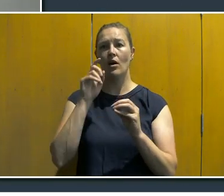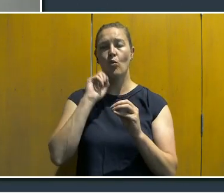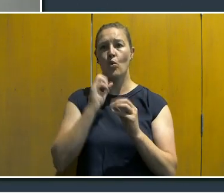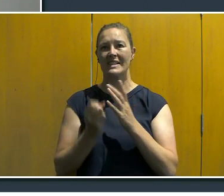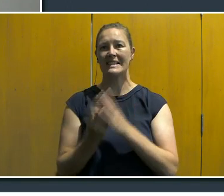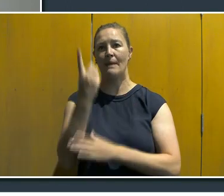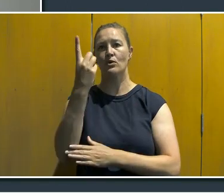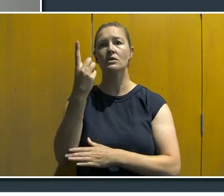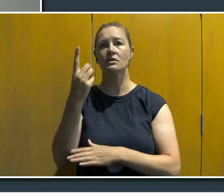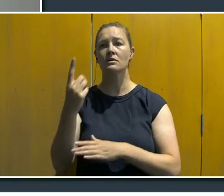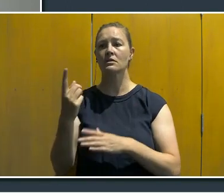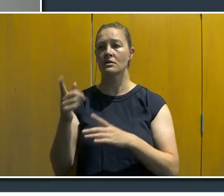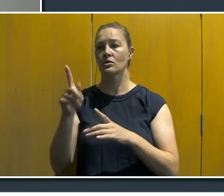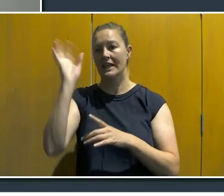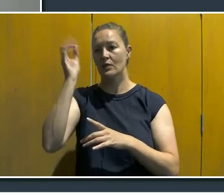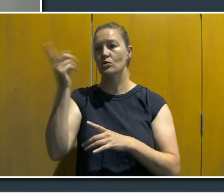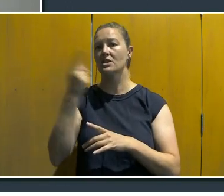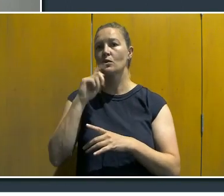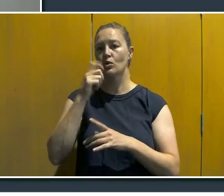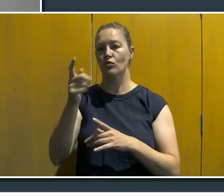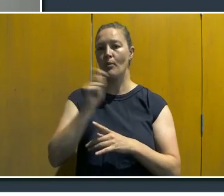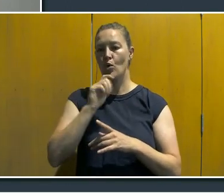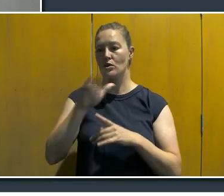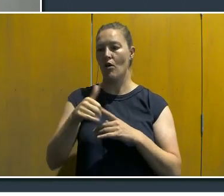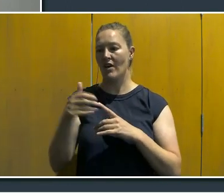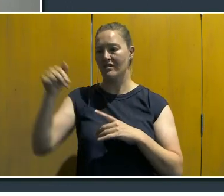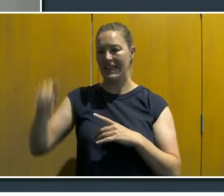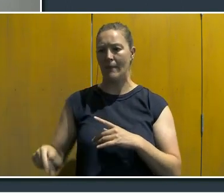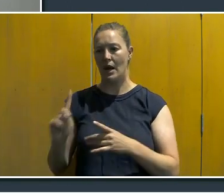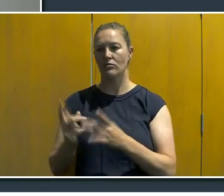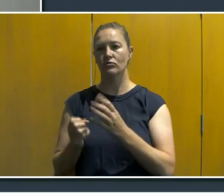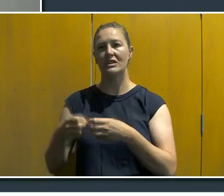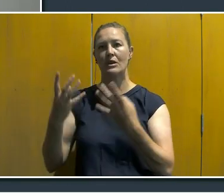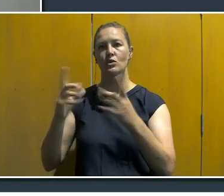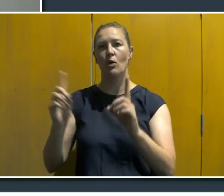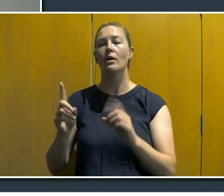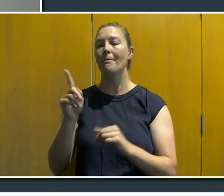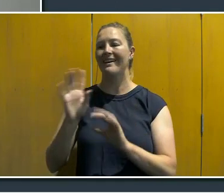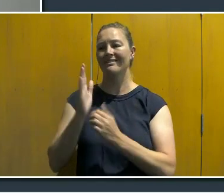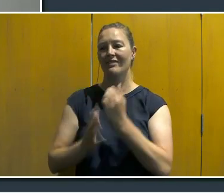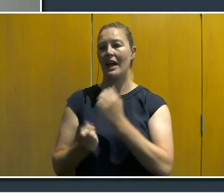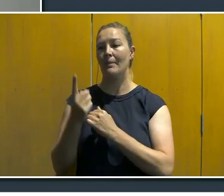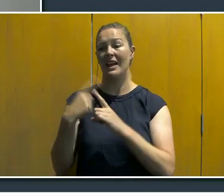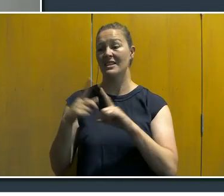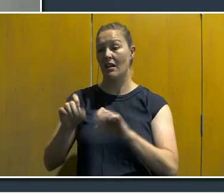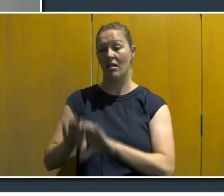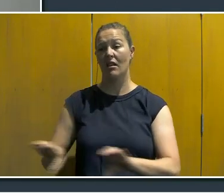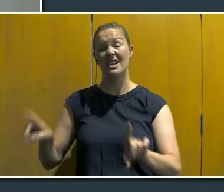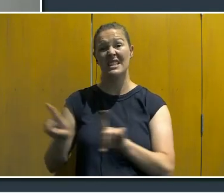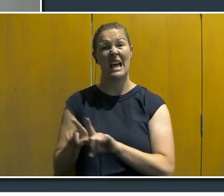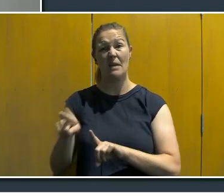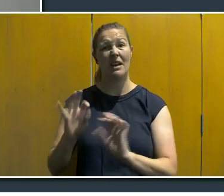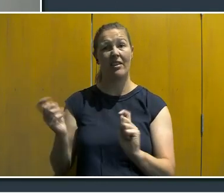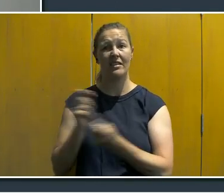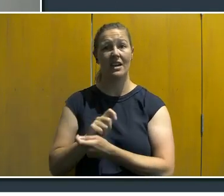The council were going to get back to me with a report on the camera thing. That never happened, and the drain and the culvert remains.